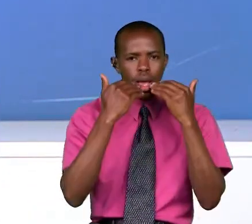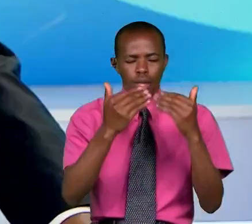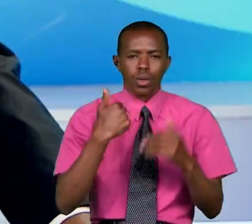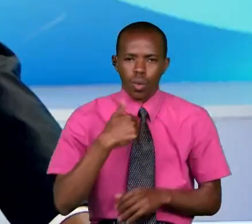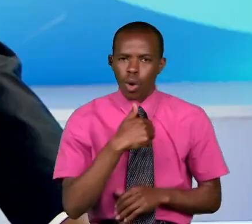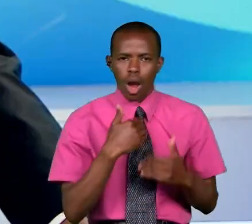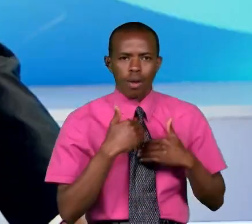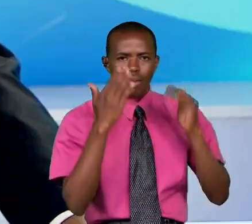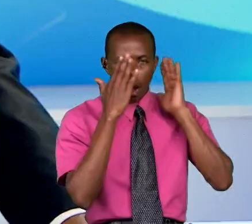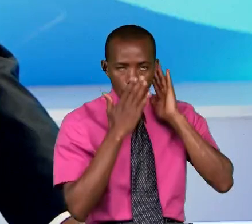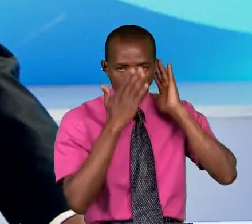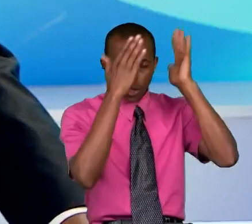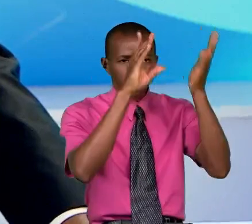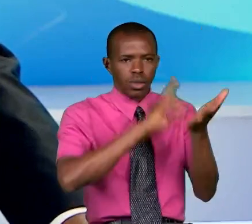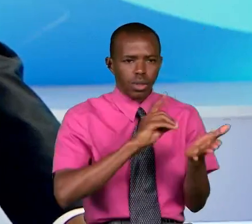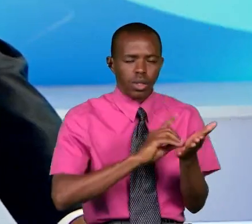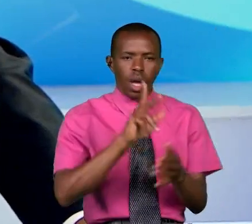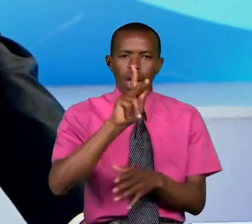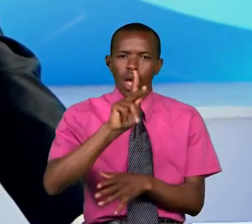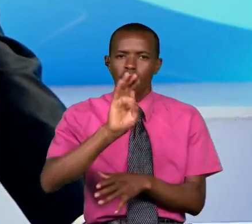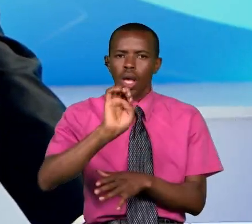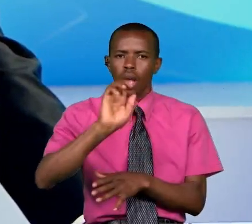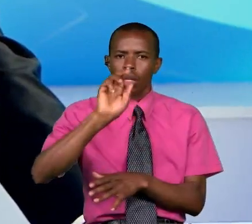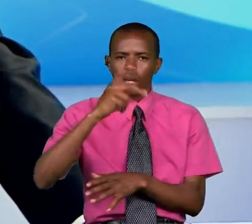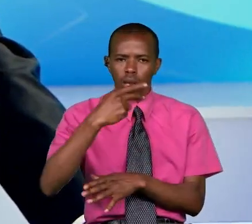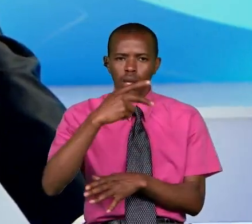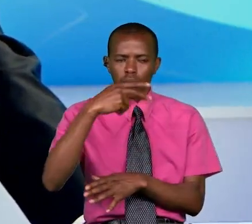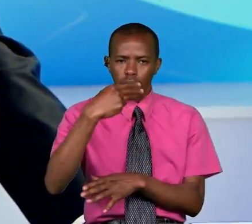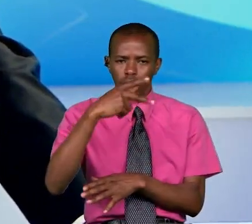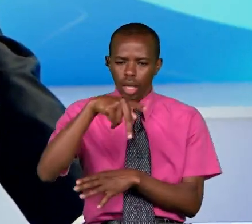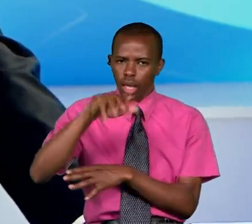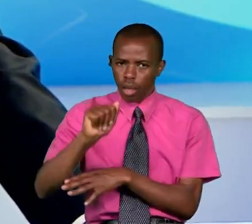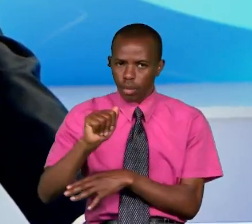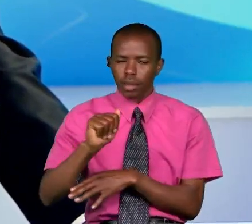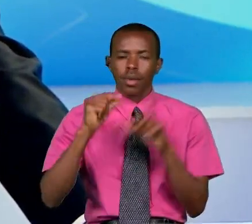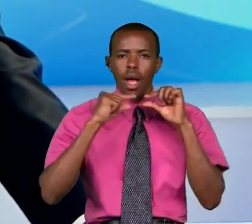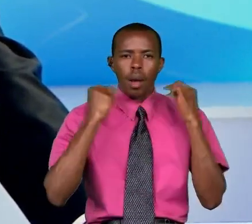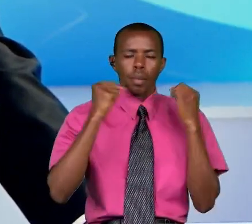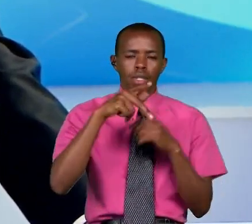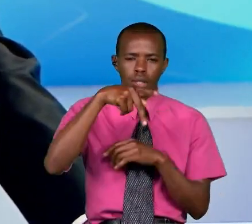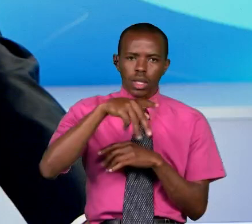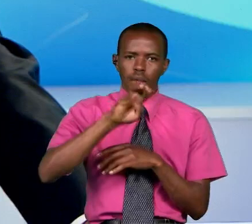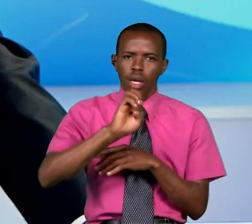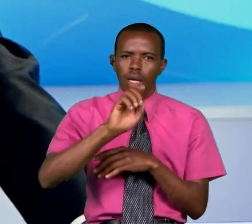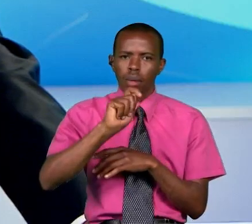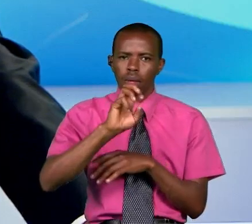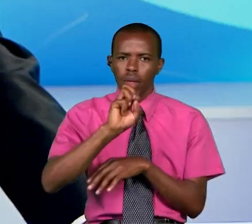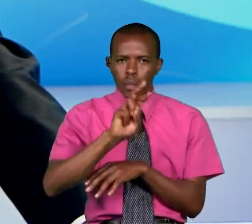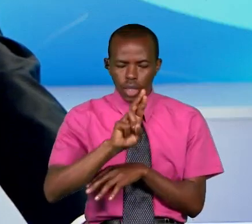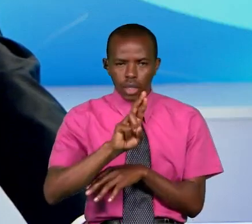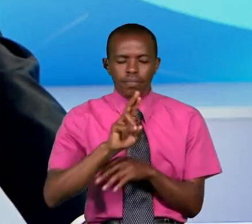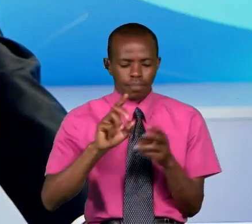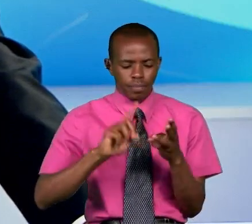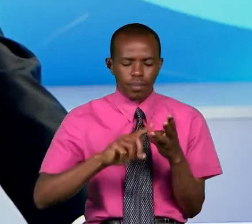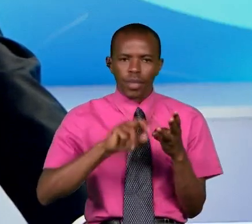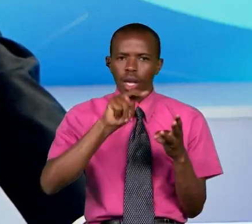have Bishop Dr. Kefa Omai from the Redeemed Gospel Church. Mm-hmm. We have Pastor Peter Jaga from Nairobi Central SDA Church.